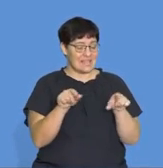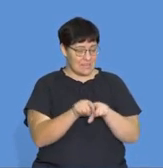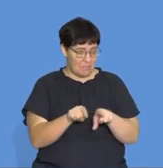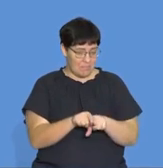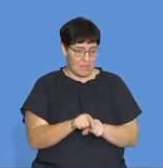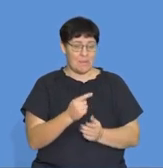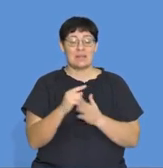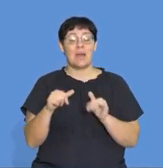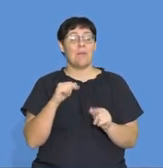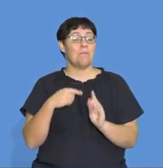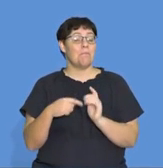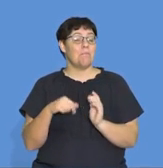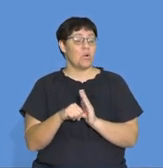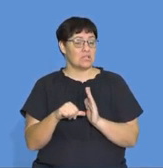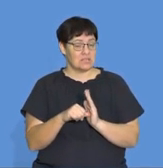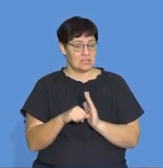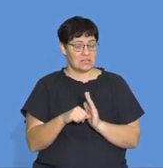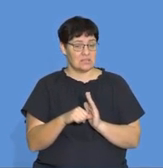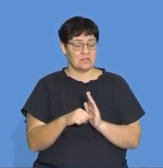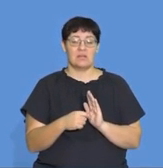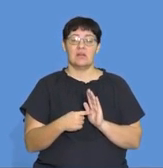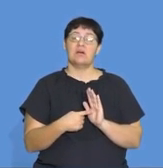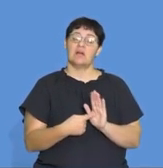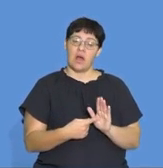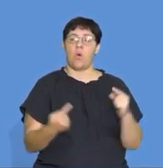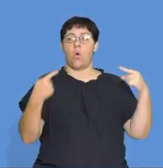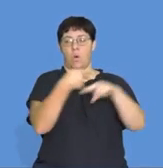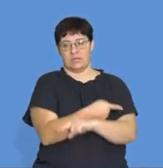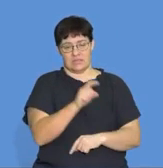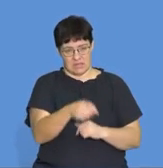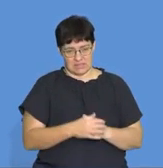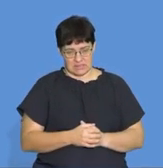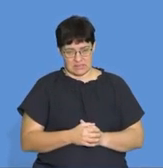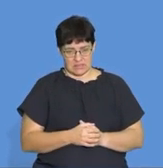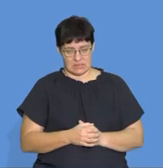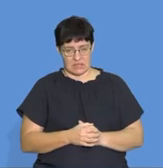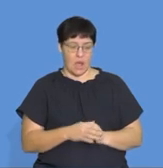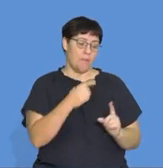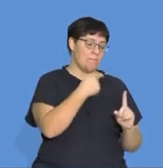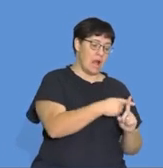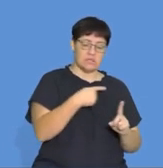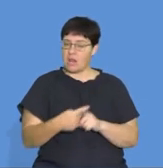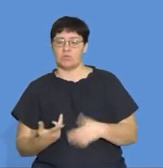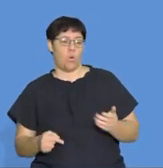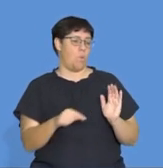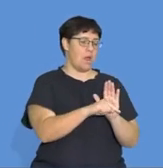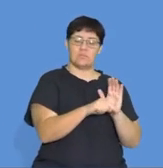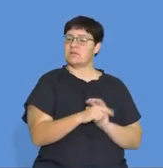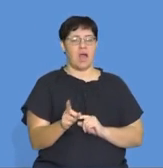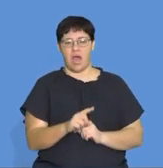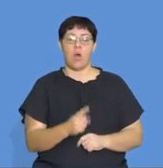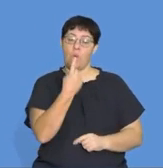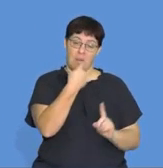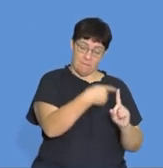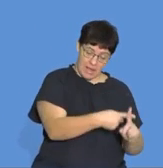most important thing is the signs must be opposite. It can't have the same signs as well. One must be